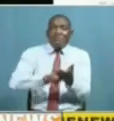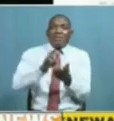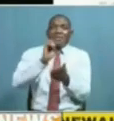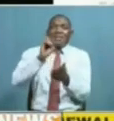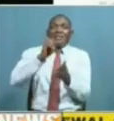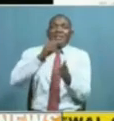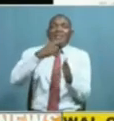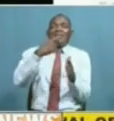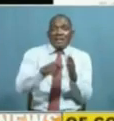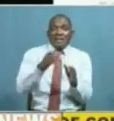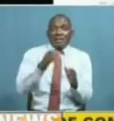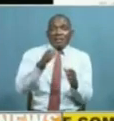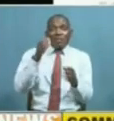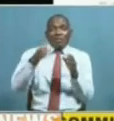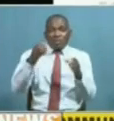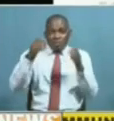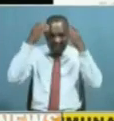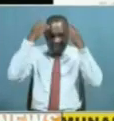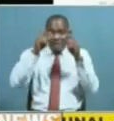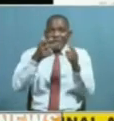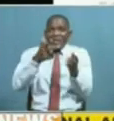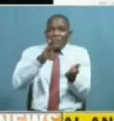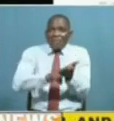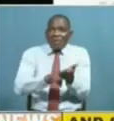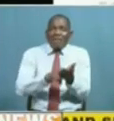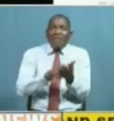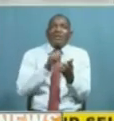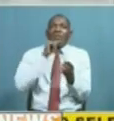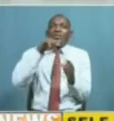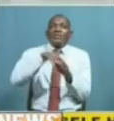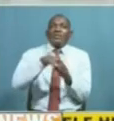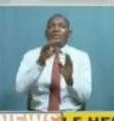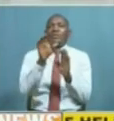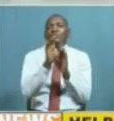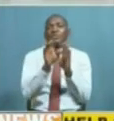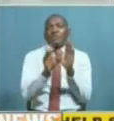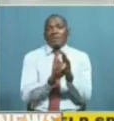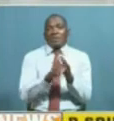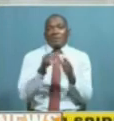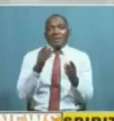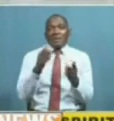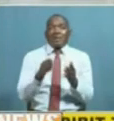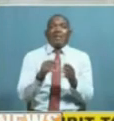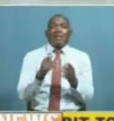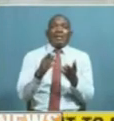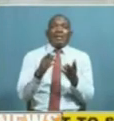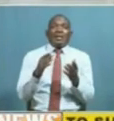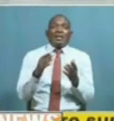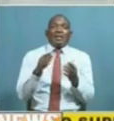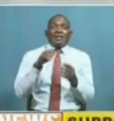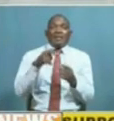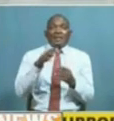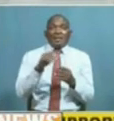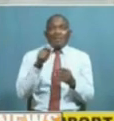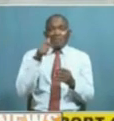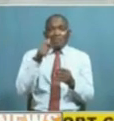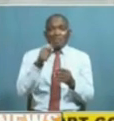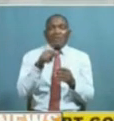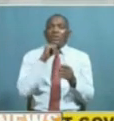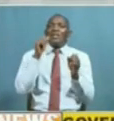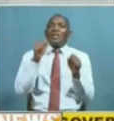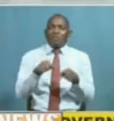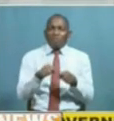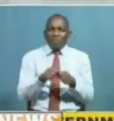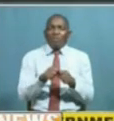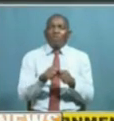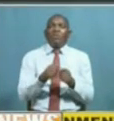court determines that its passage was unconstitutional. According to the plaintiffs, the GRA will be unable to reimburse